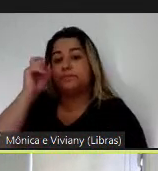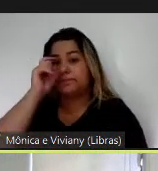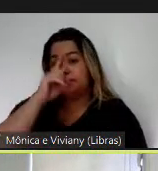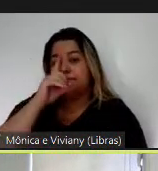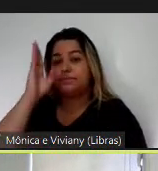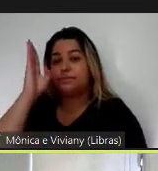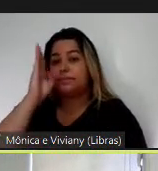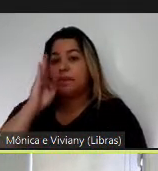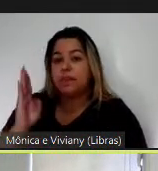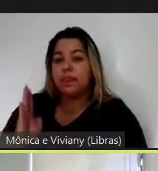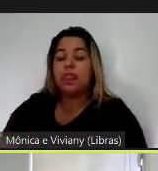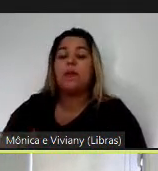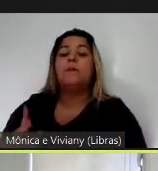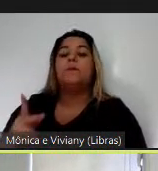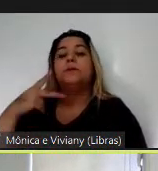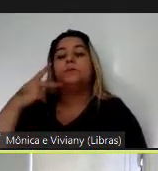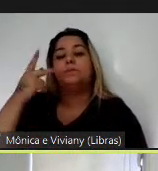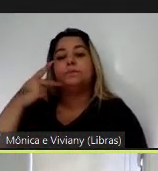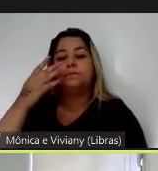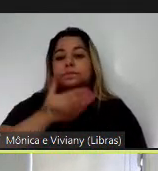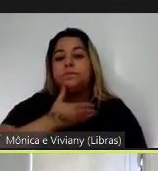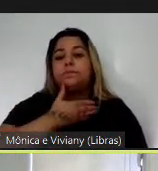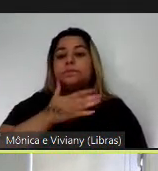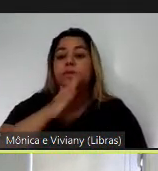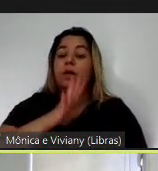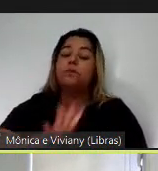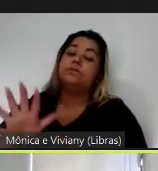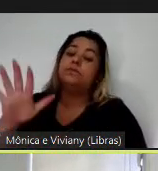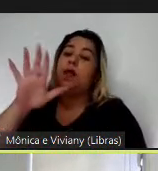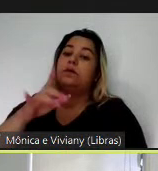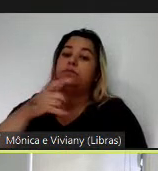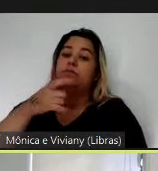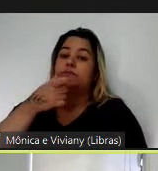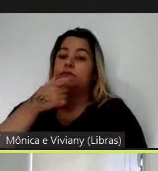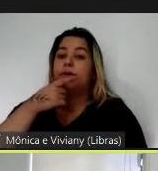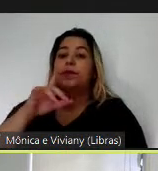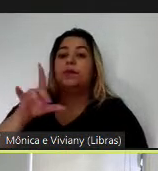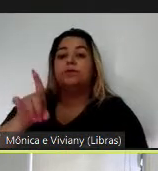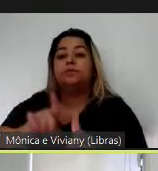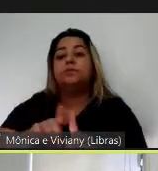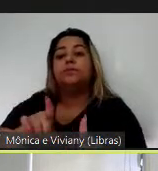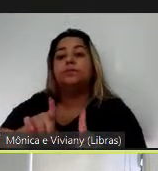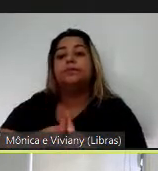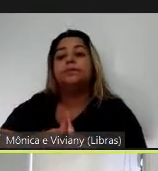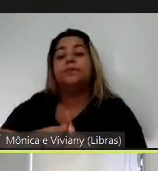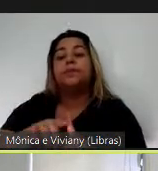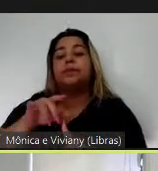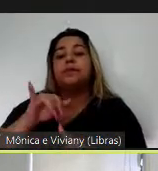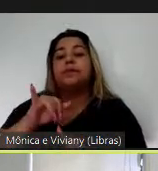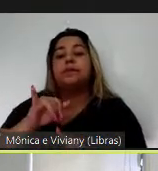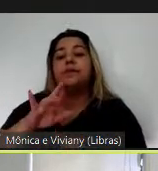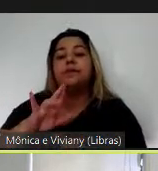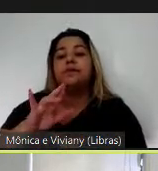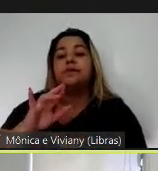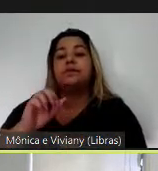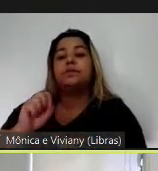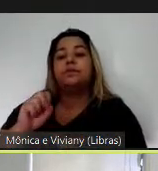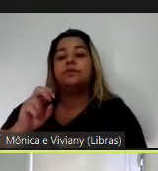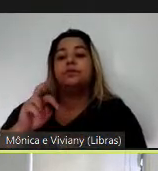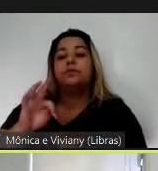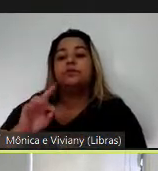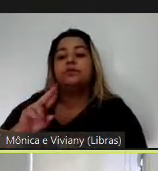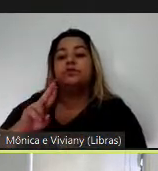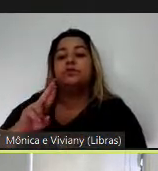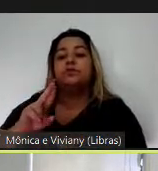plus doctors, more doctors, the national policy of mouth health in the national policy of infrastructure from